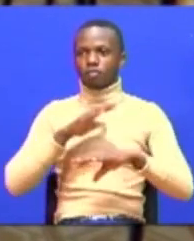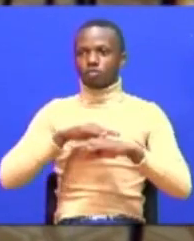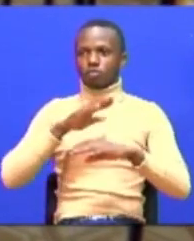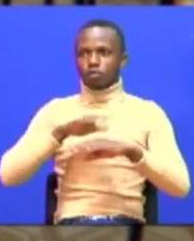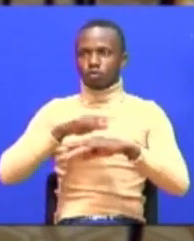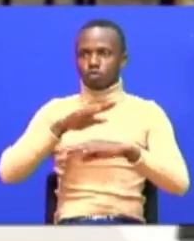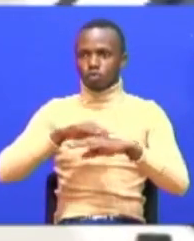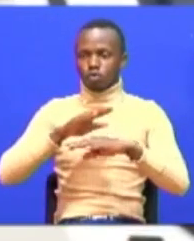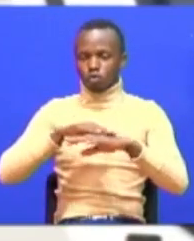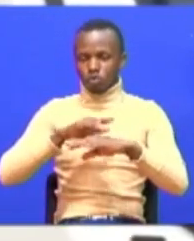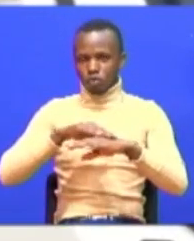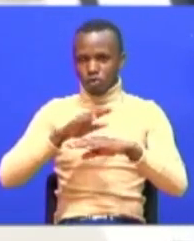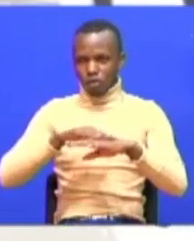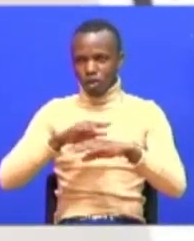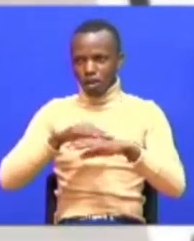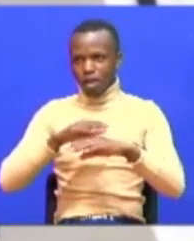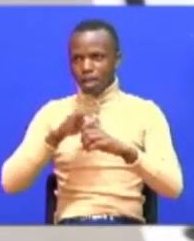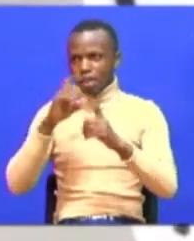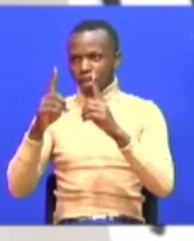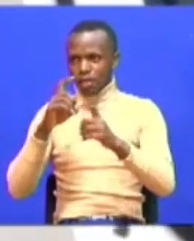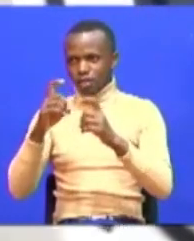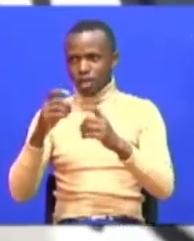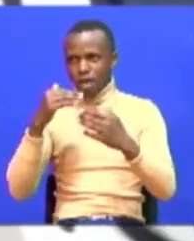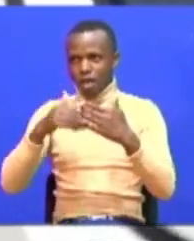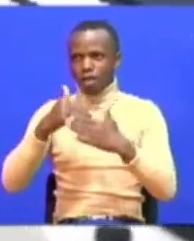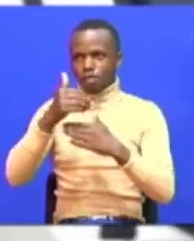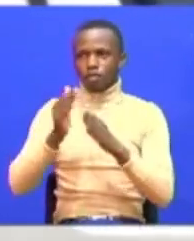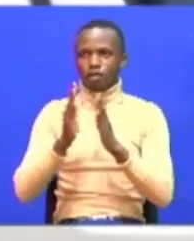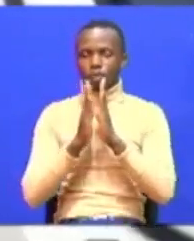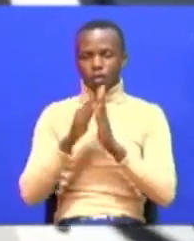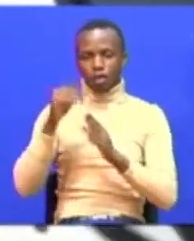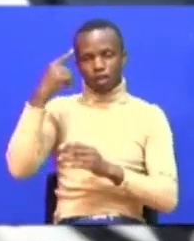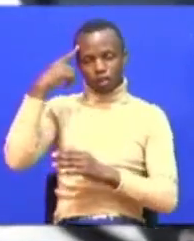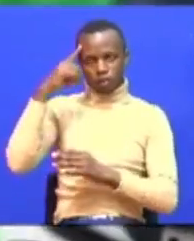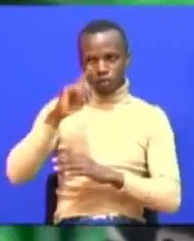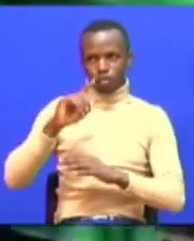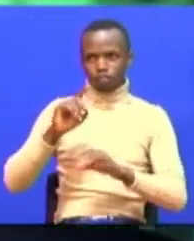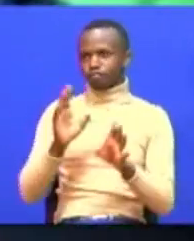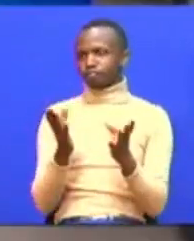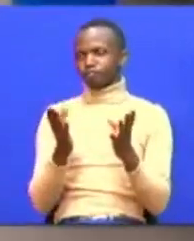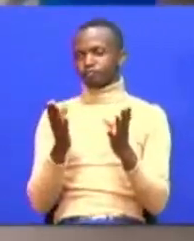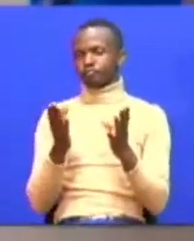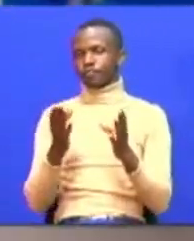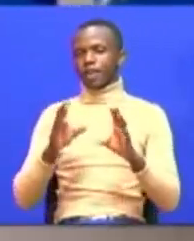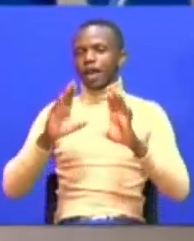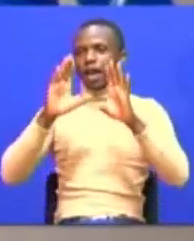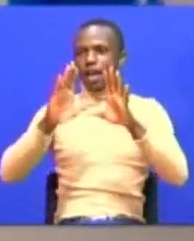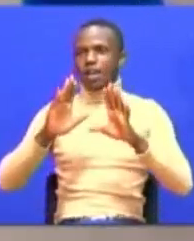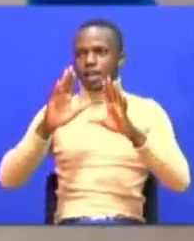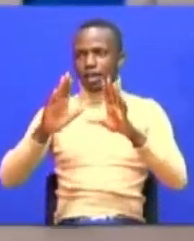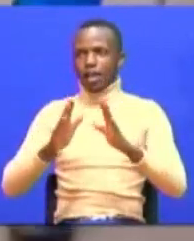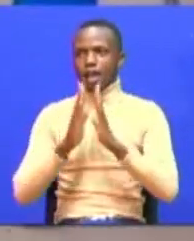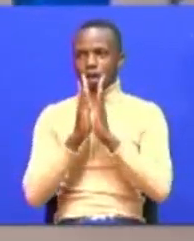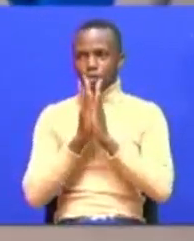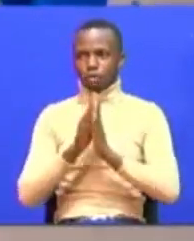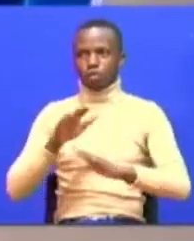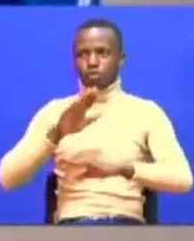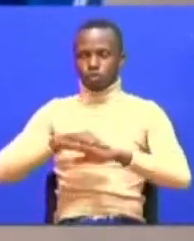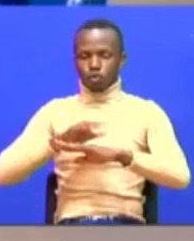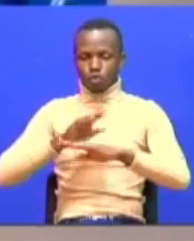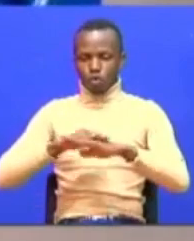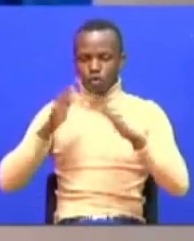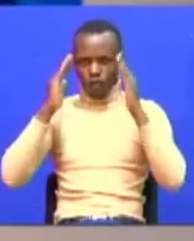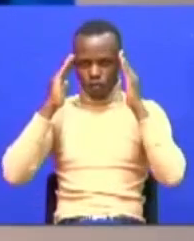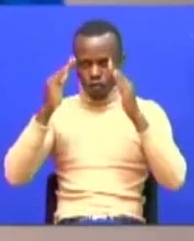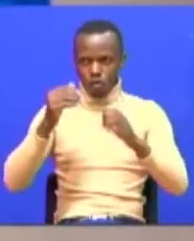seamless transition into the next level. Before praying for the candidates, the head of state urged them to put their best foot forward as they